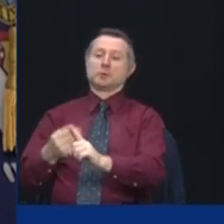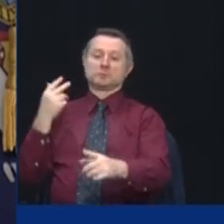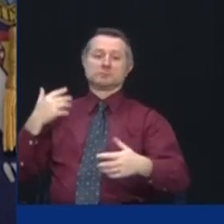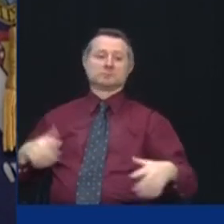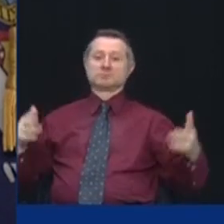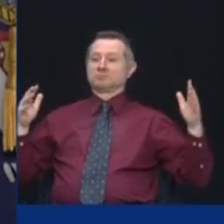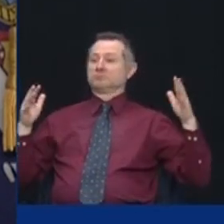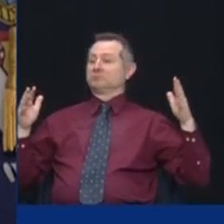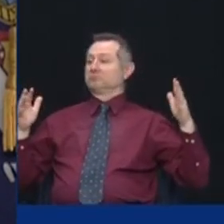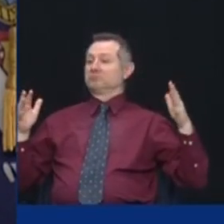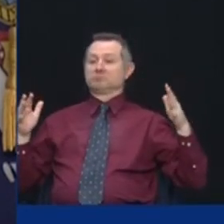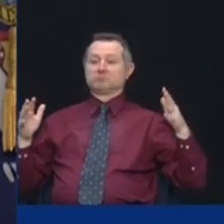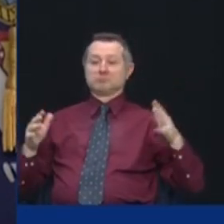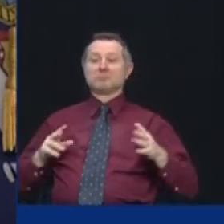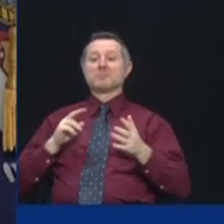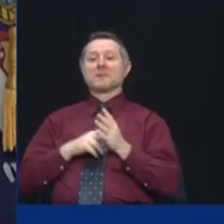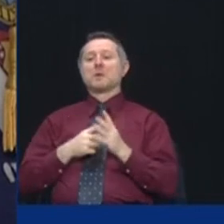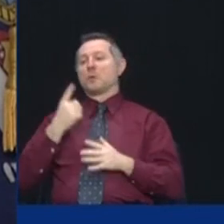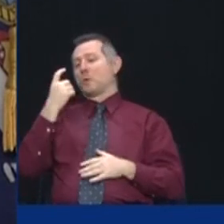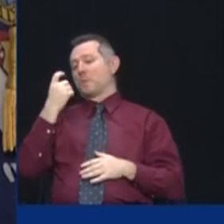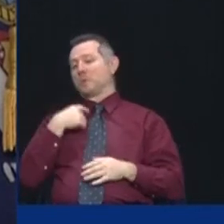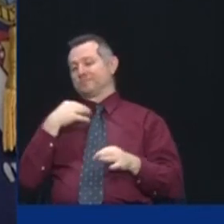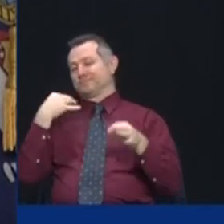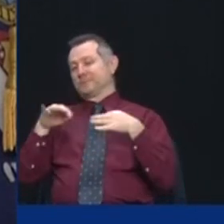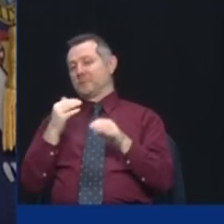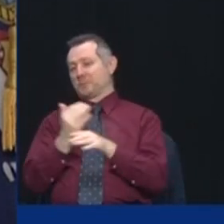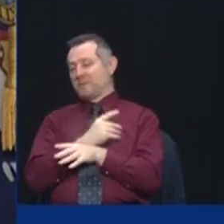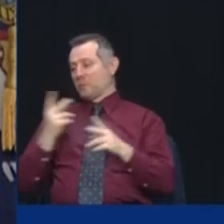Let me make one point before these gentlemen leave. We talk about